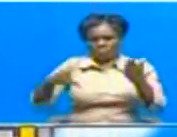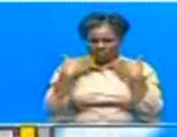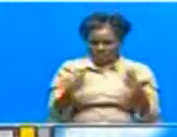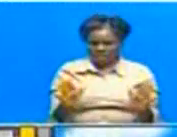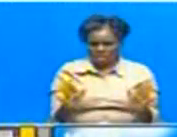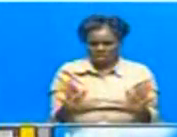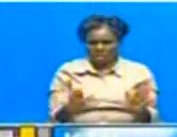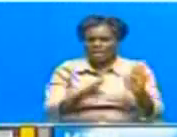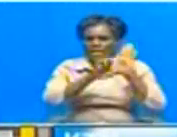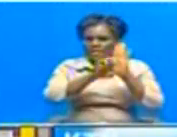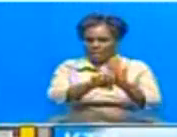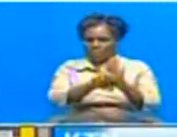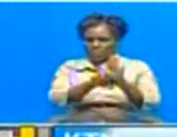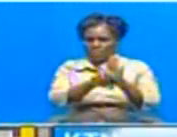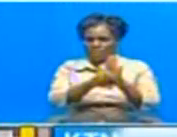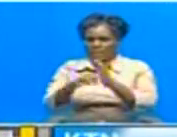gave an example of just next door,